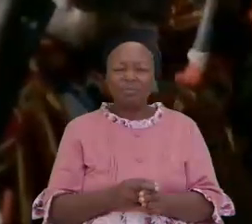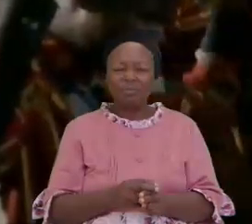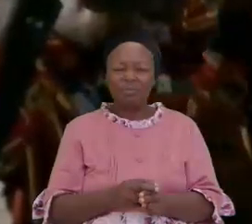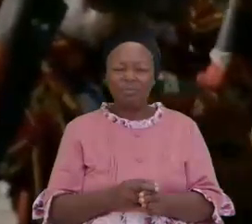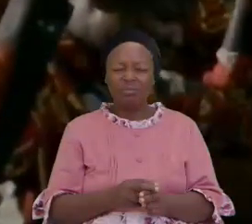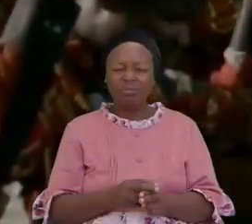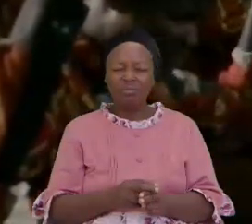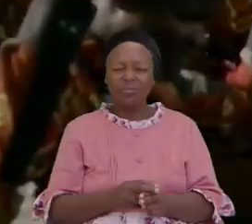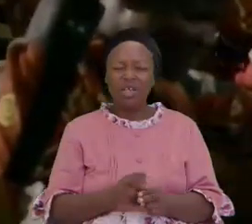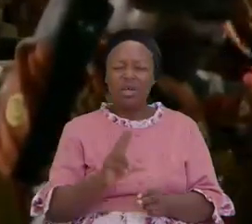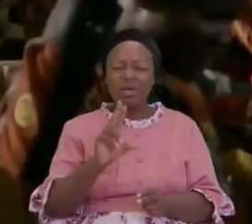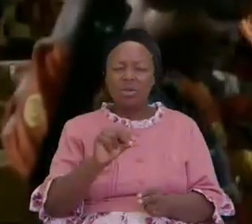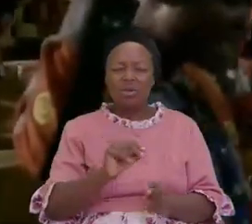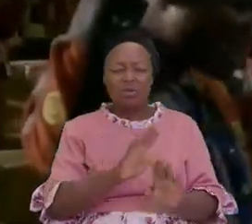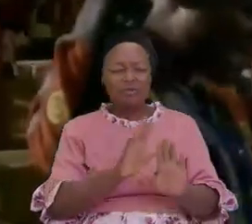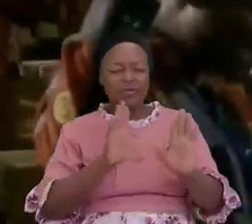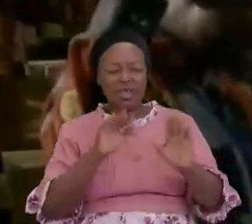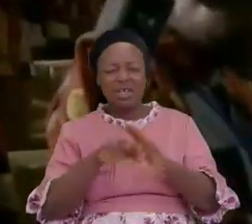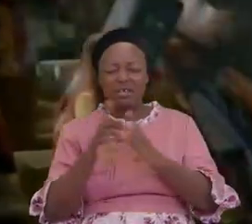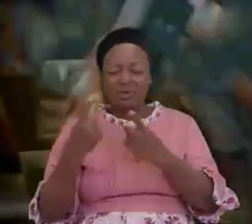No fear in your heart.